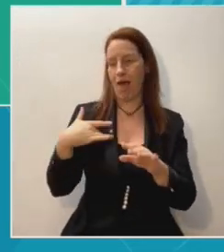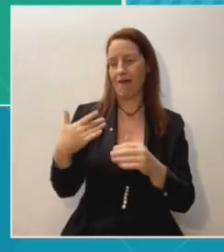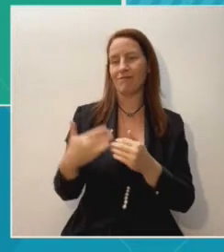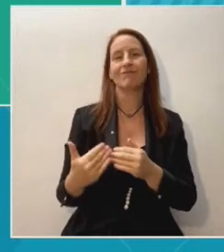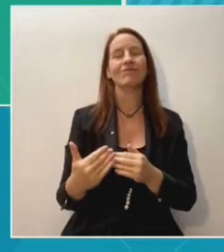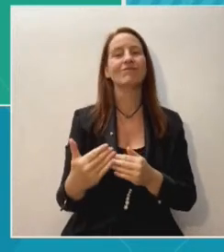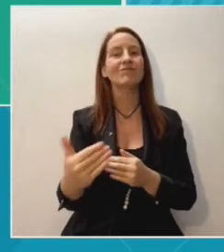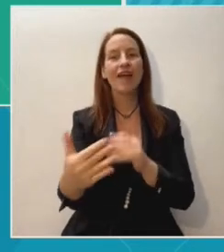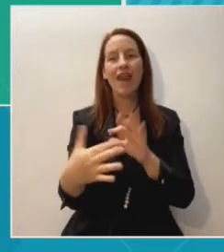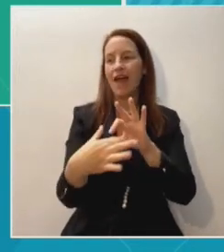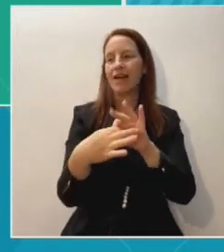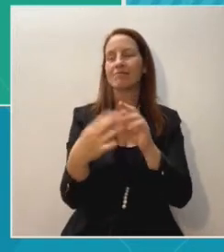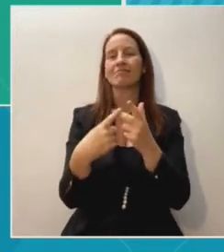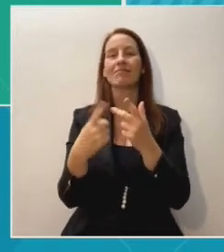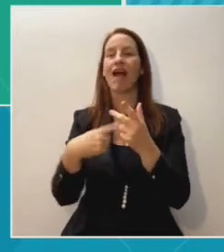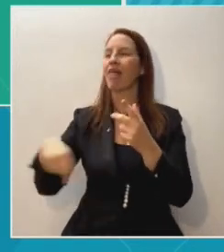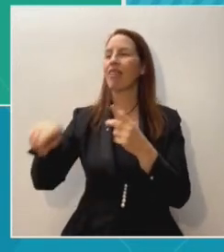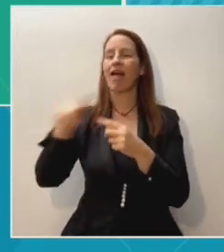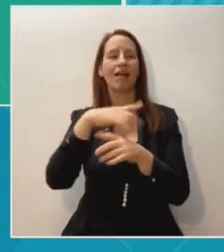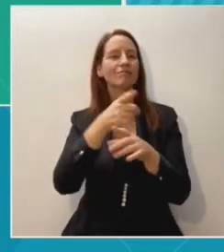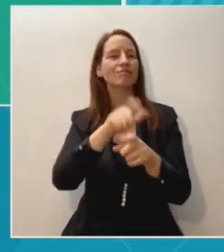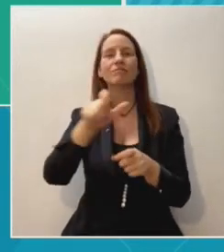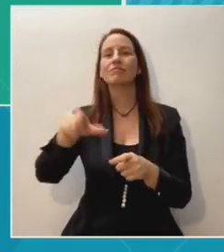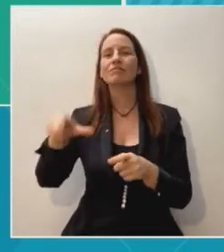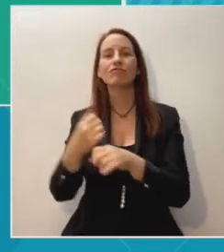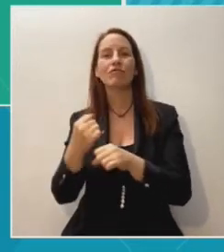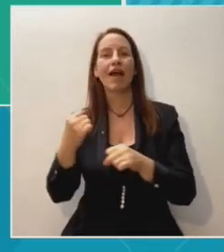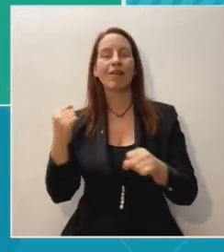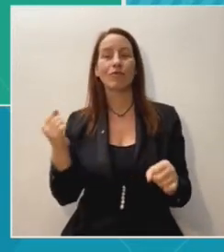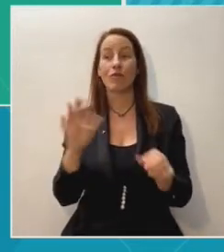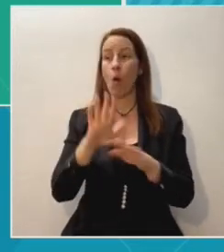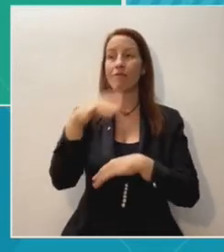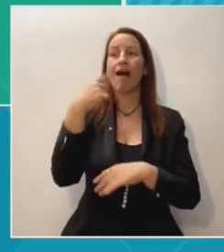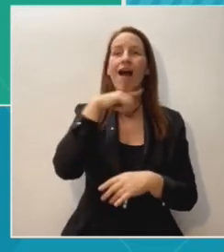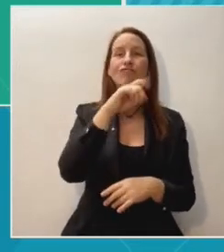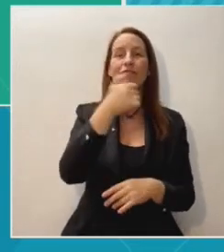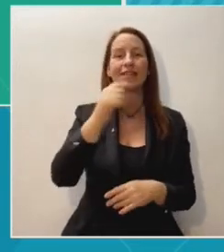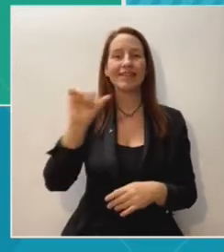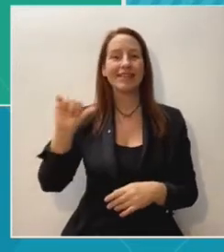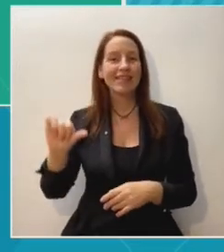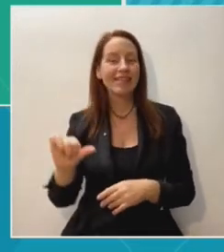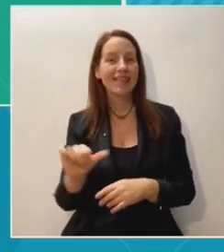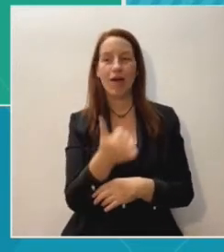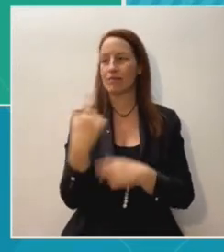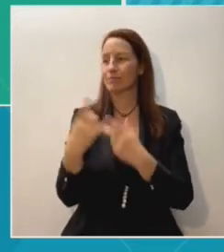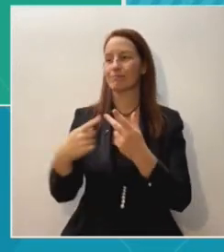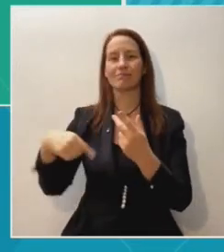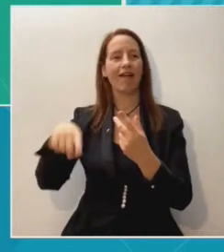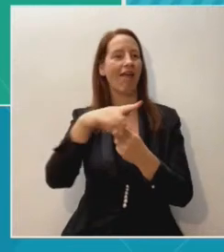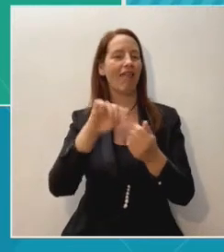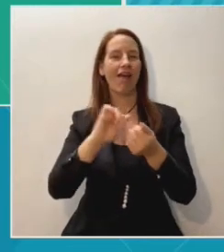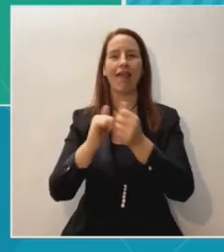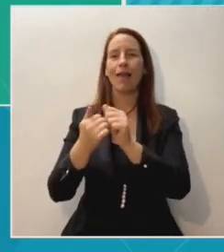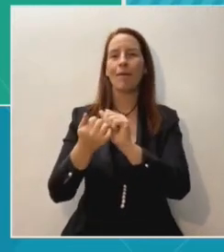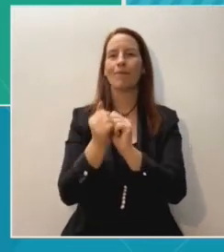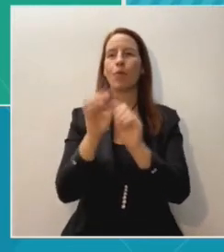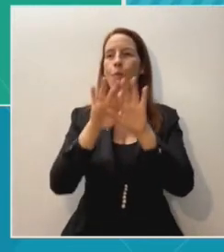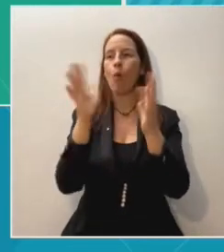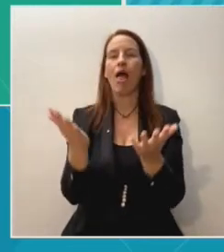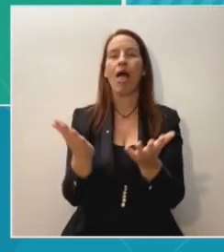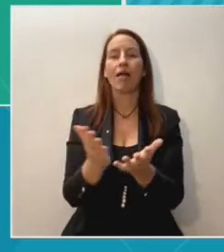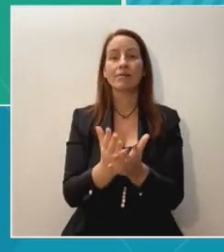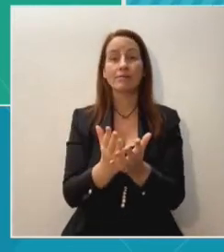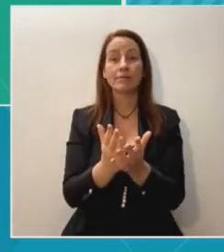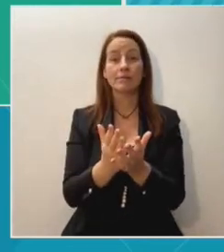over 160,000 fellow alumni worldwide. The network provides advice and connections